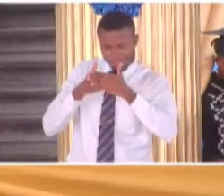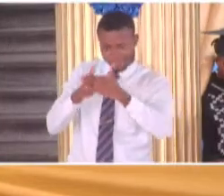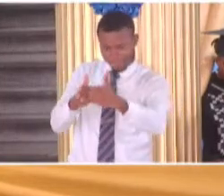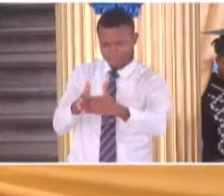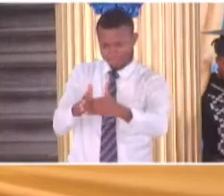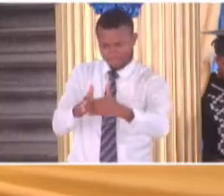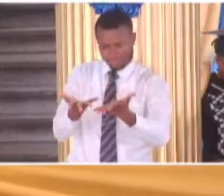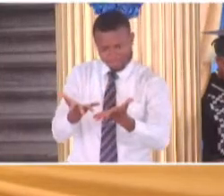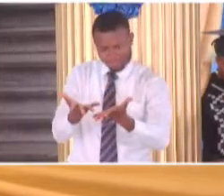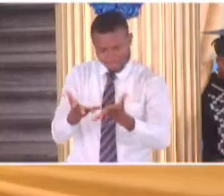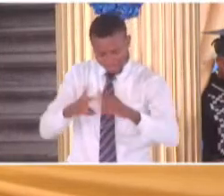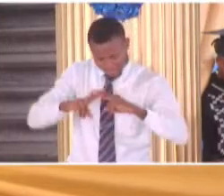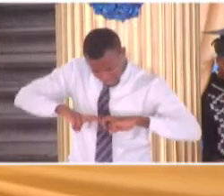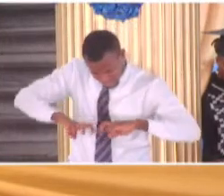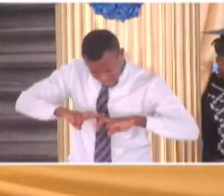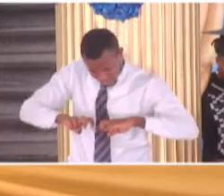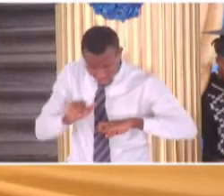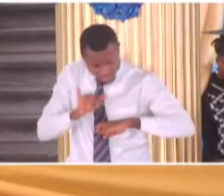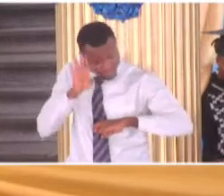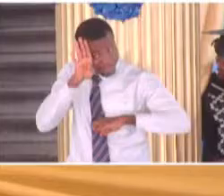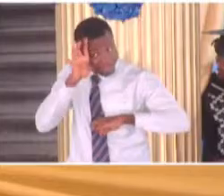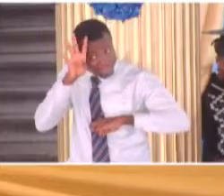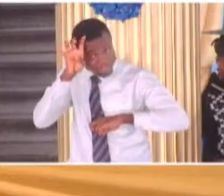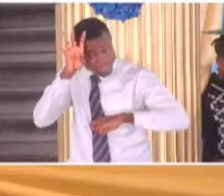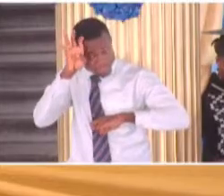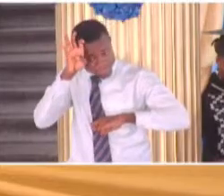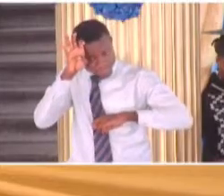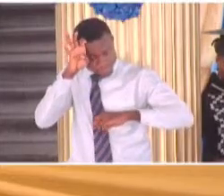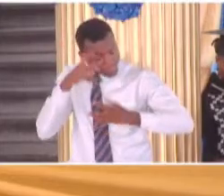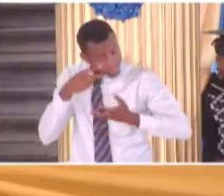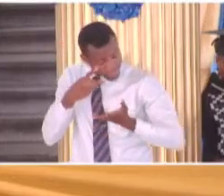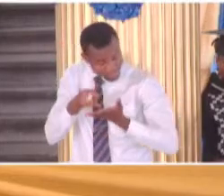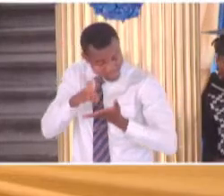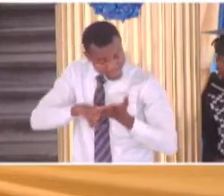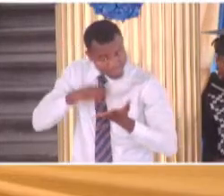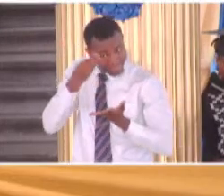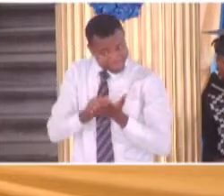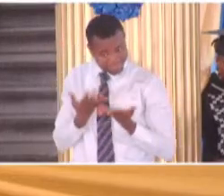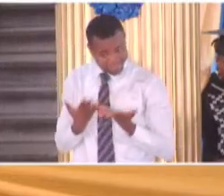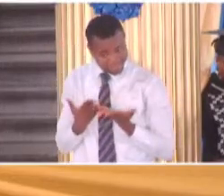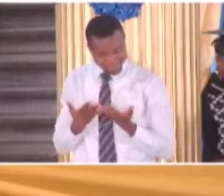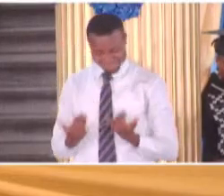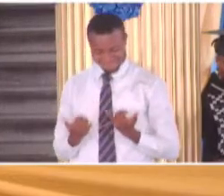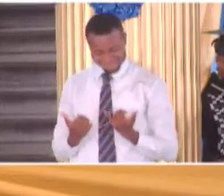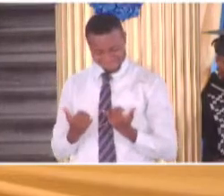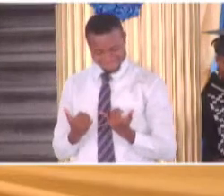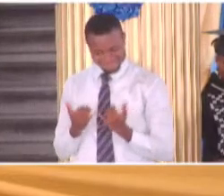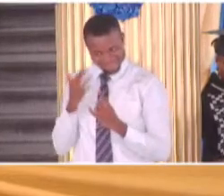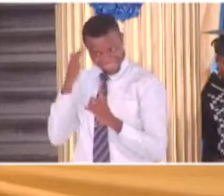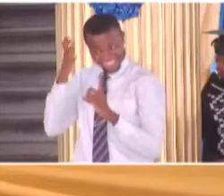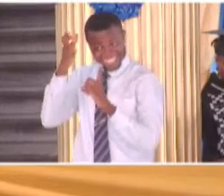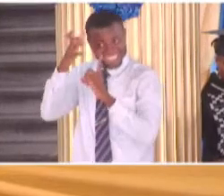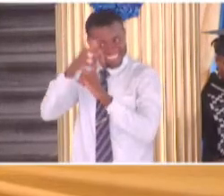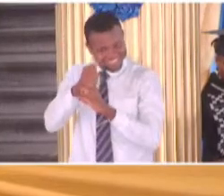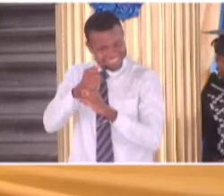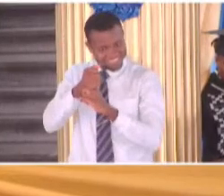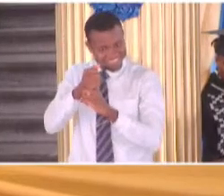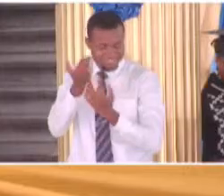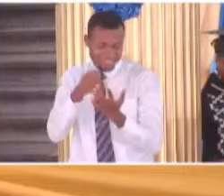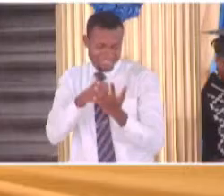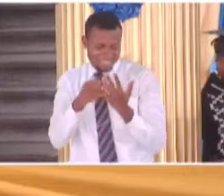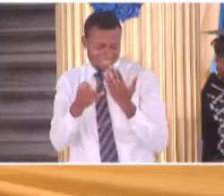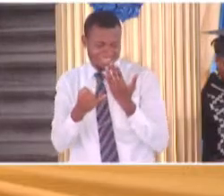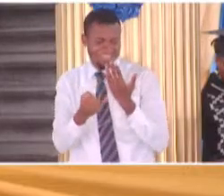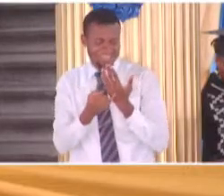research and innovation, as evidenced by our recent achievements. Between January and